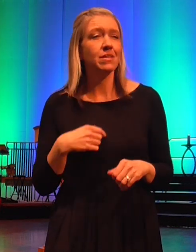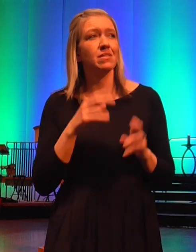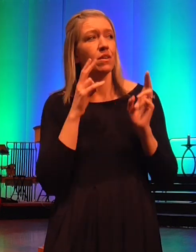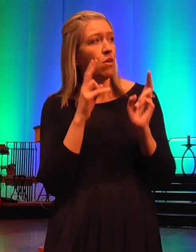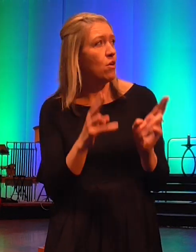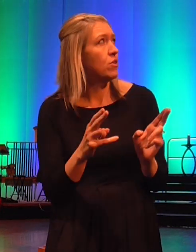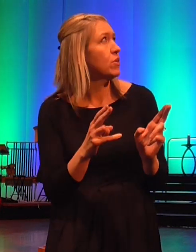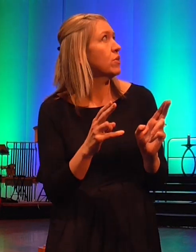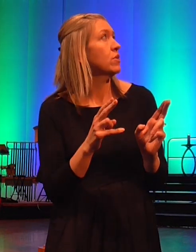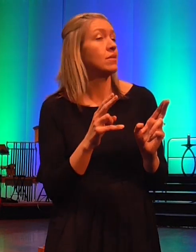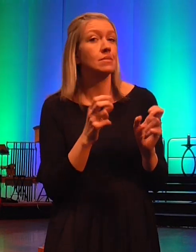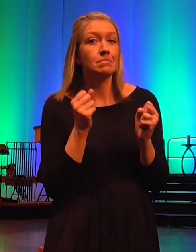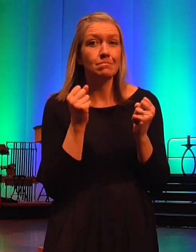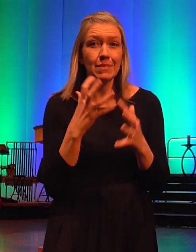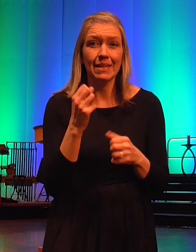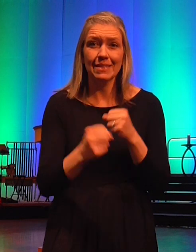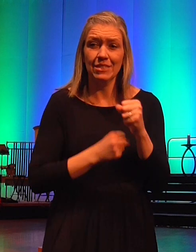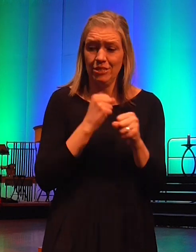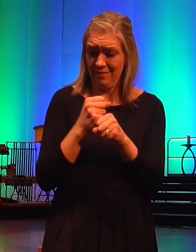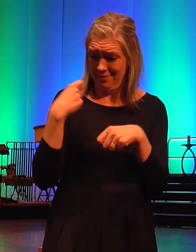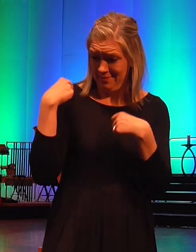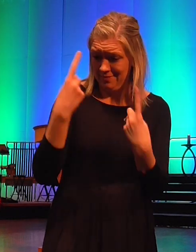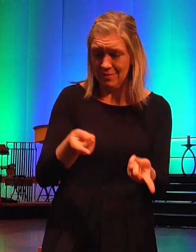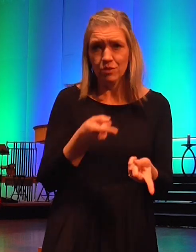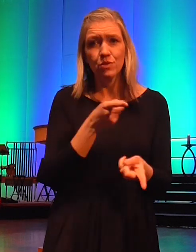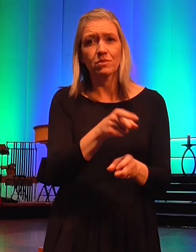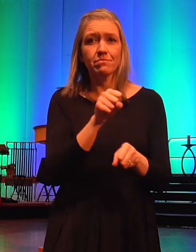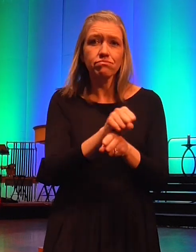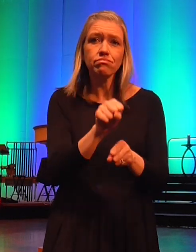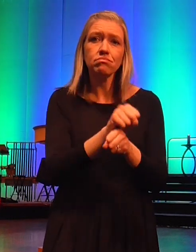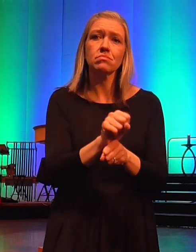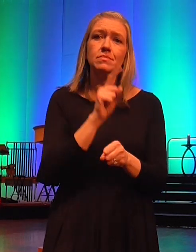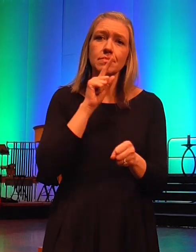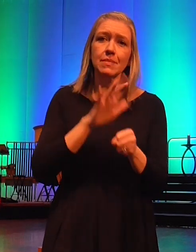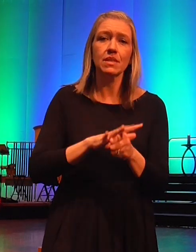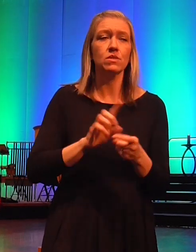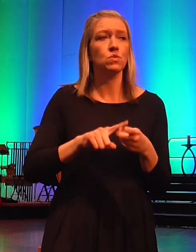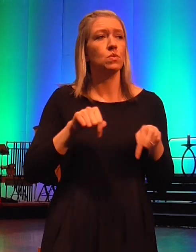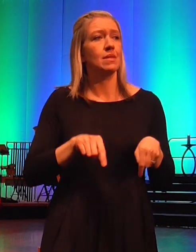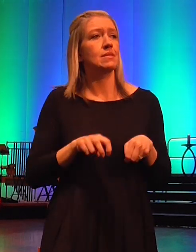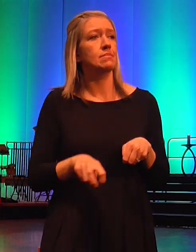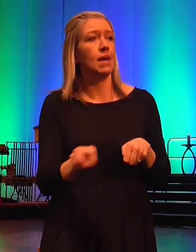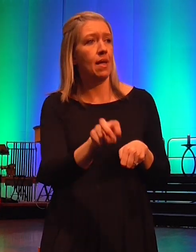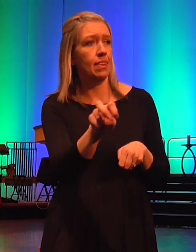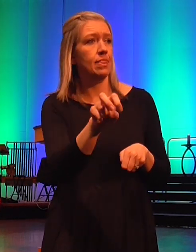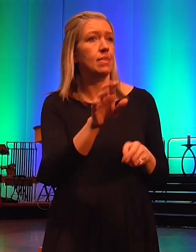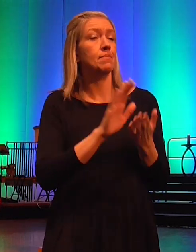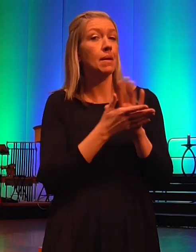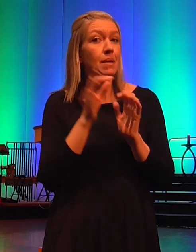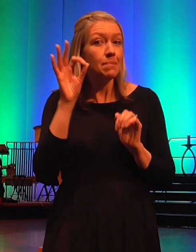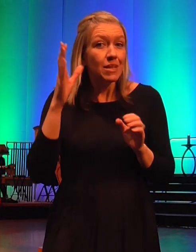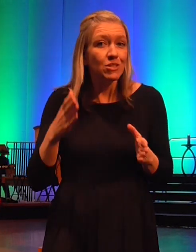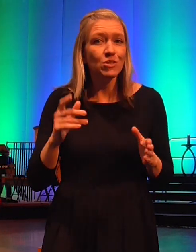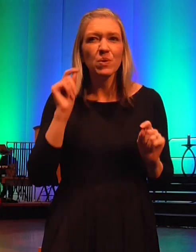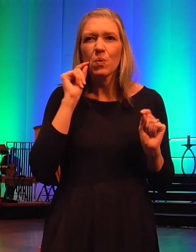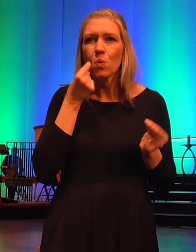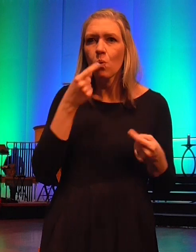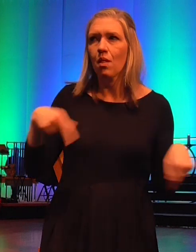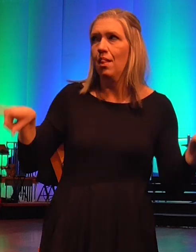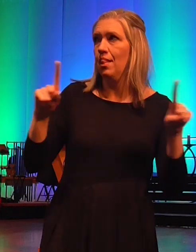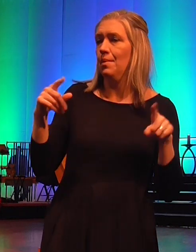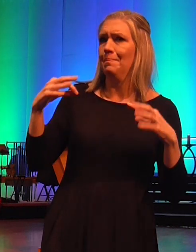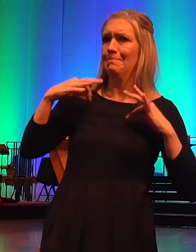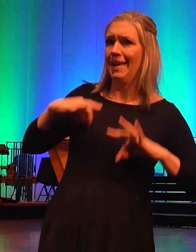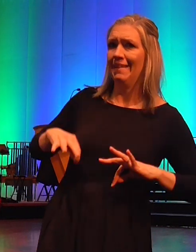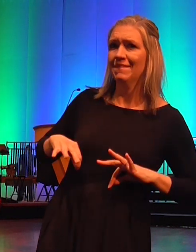the decades that you've committed to your spiritual path, your commitment to being a minister, and it's so cool when we all get to benefit from it